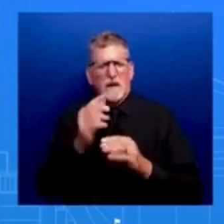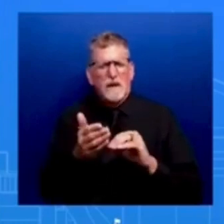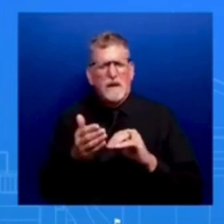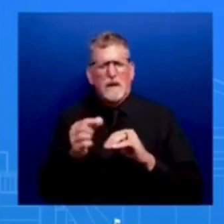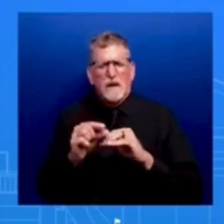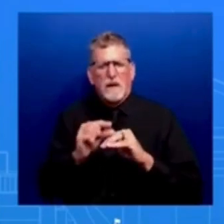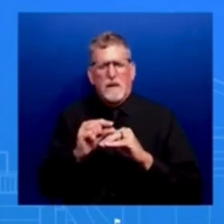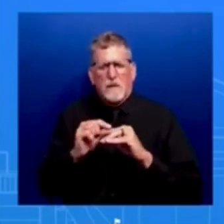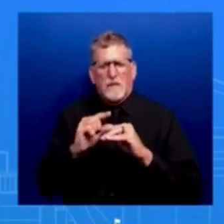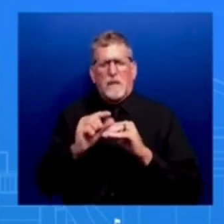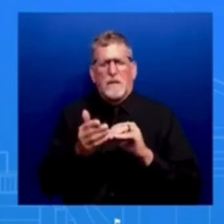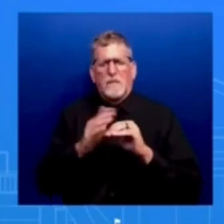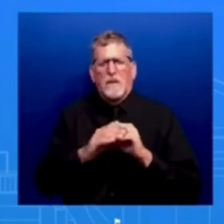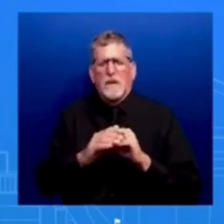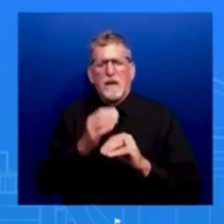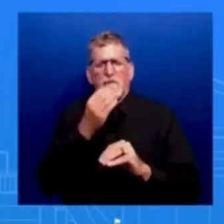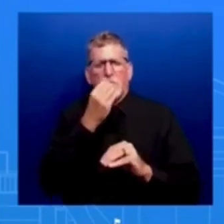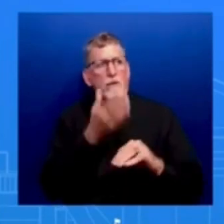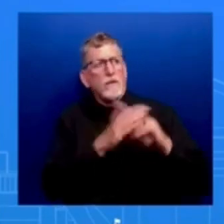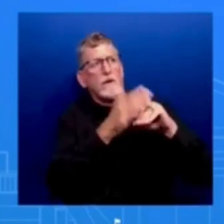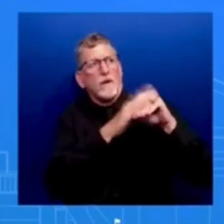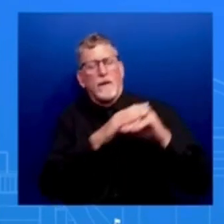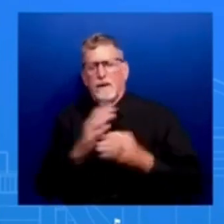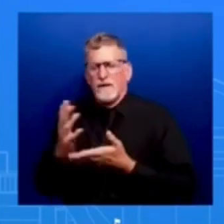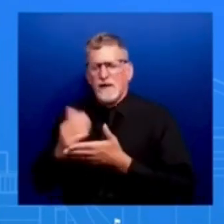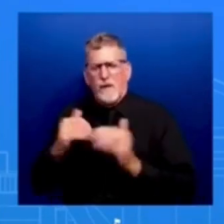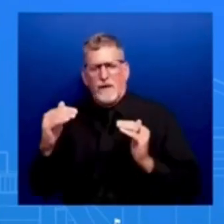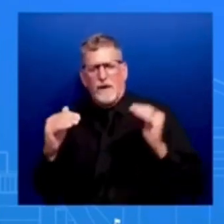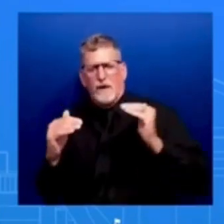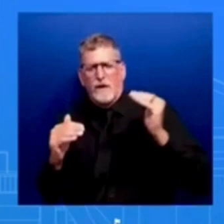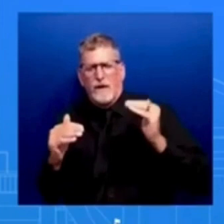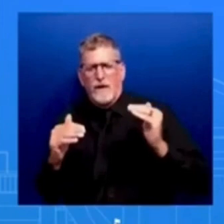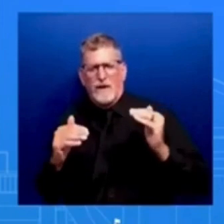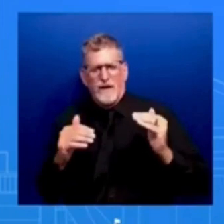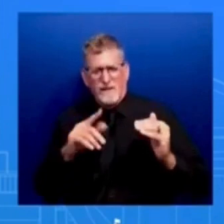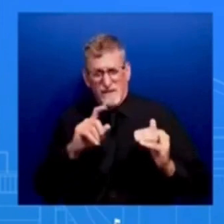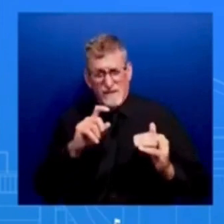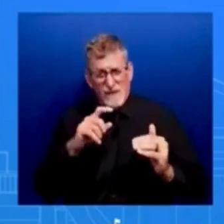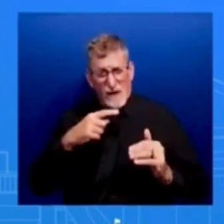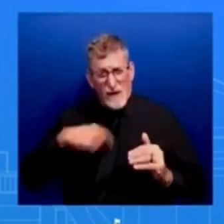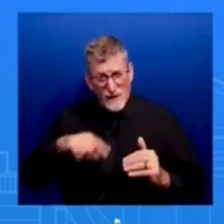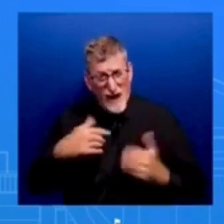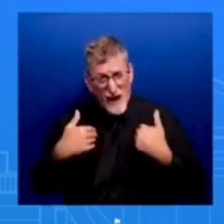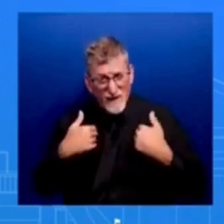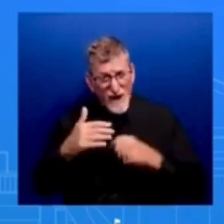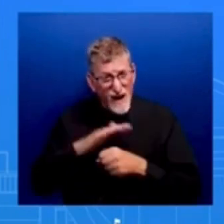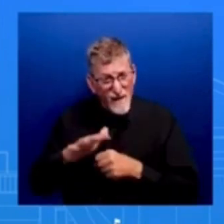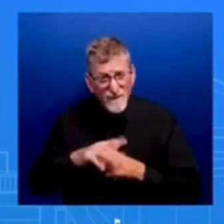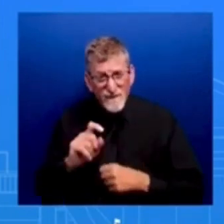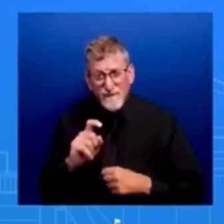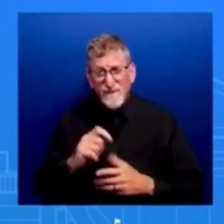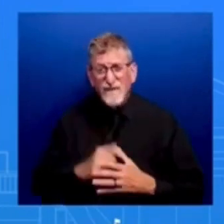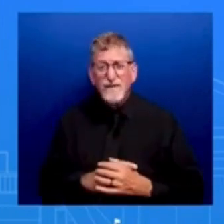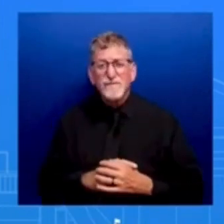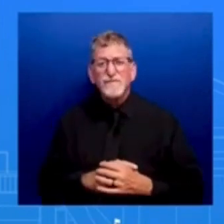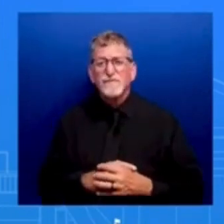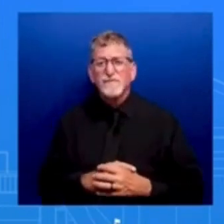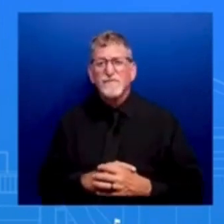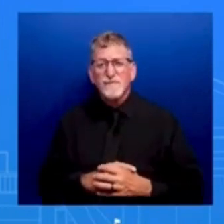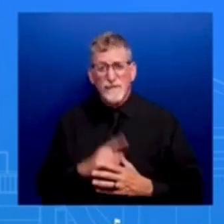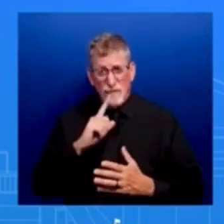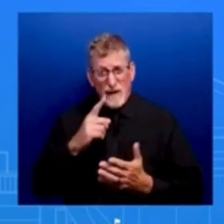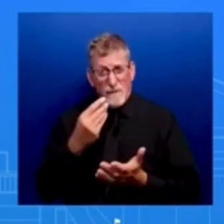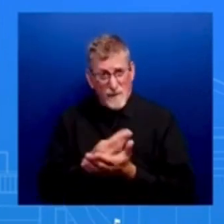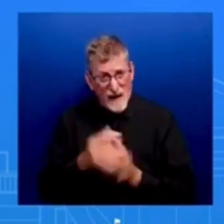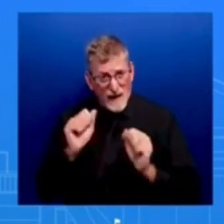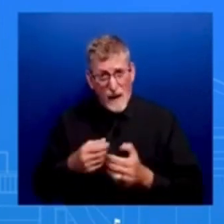we are accounting for inflation when we say wages are at 1.2% higher and then they were last year,